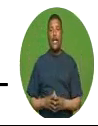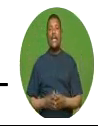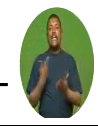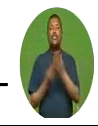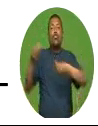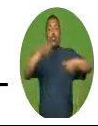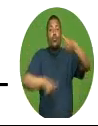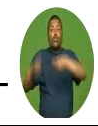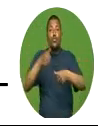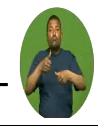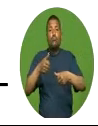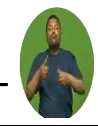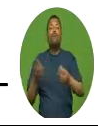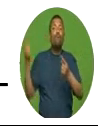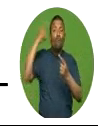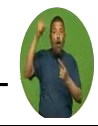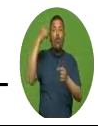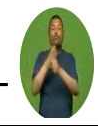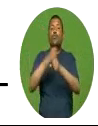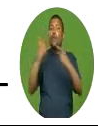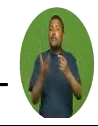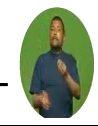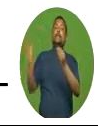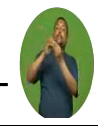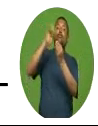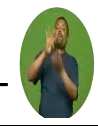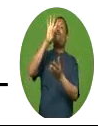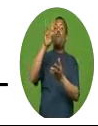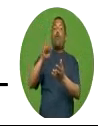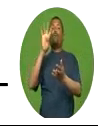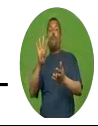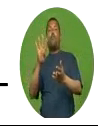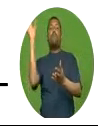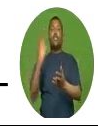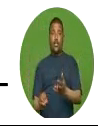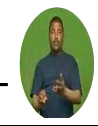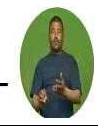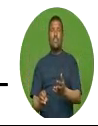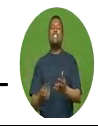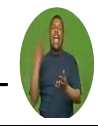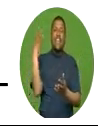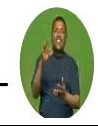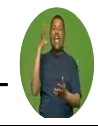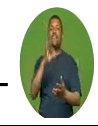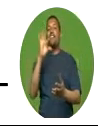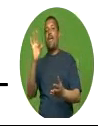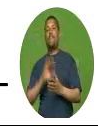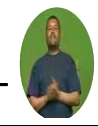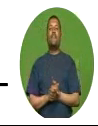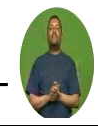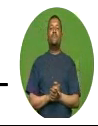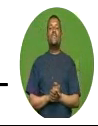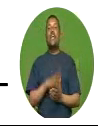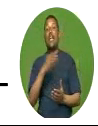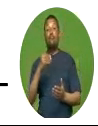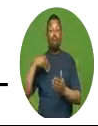Its contribution to employment increased to 4.4% in 1999